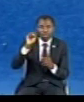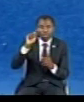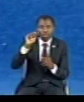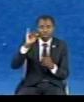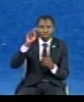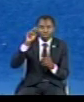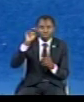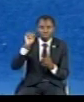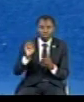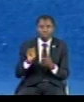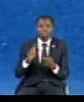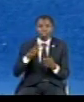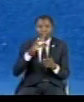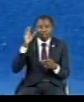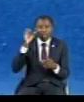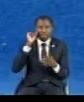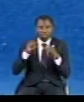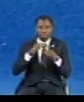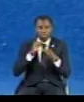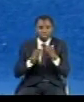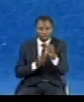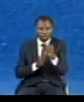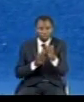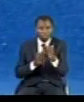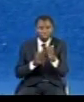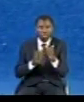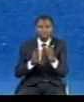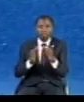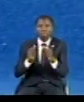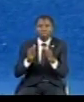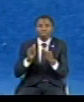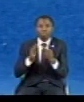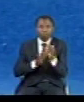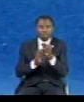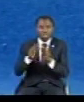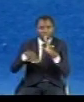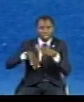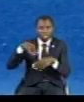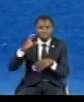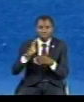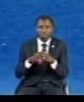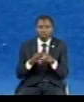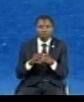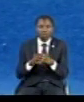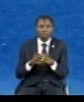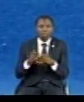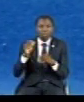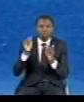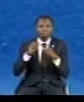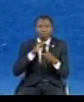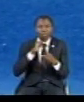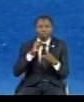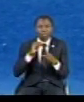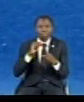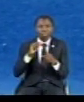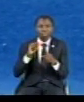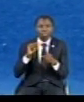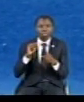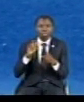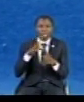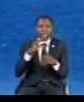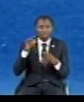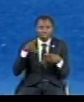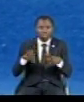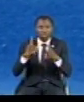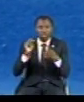was just getting larger. And during the October Crusade, I was